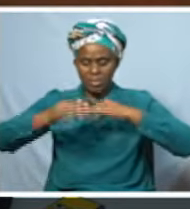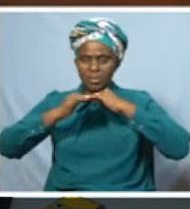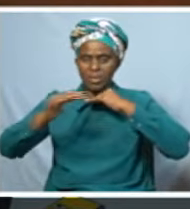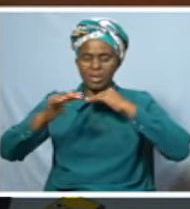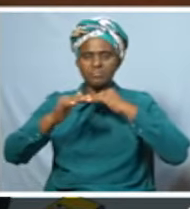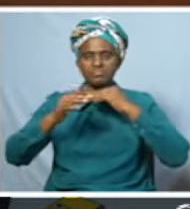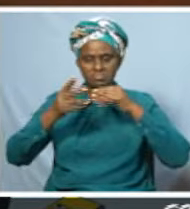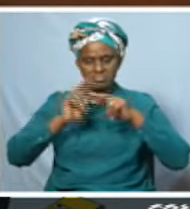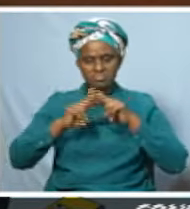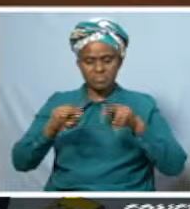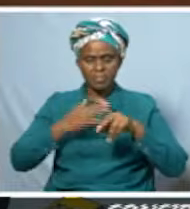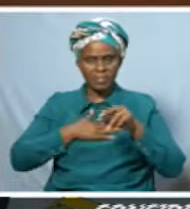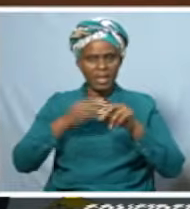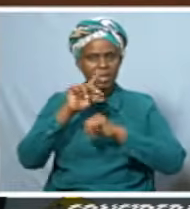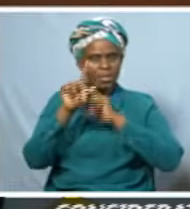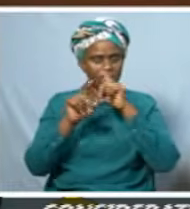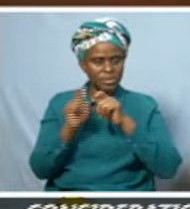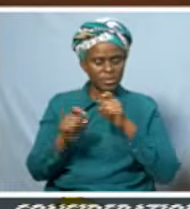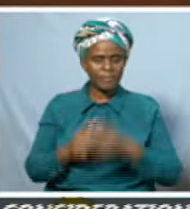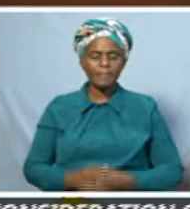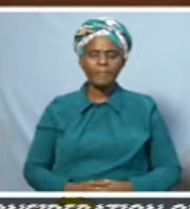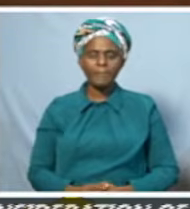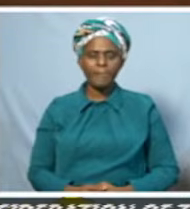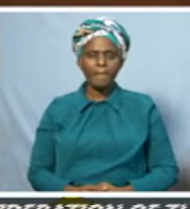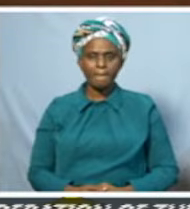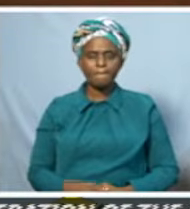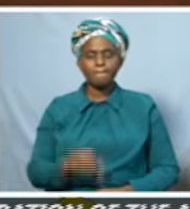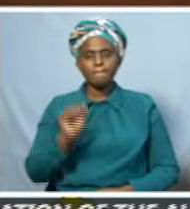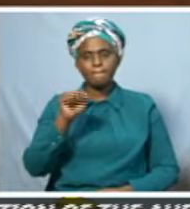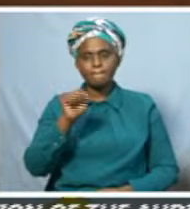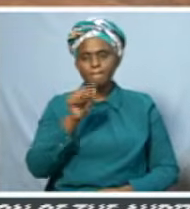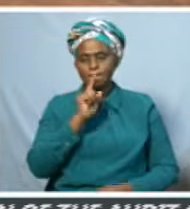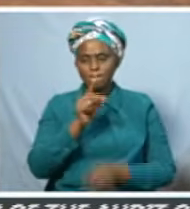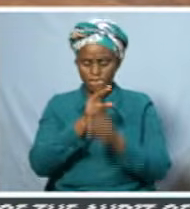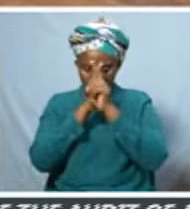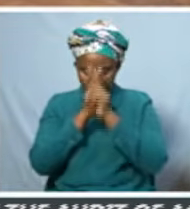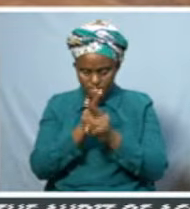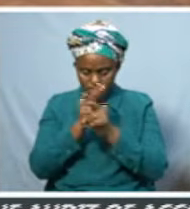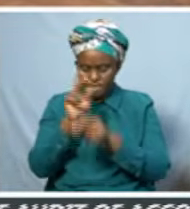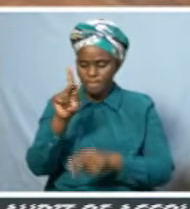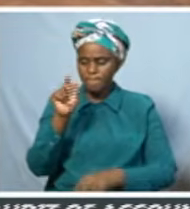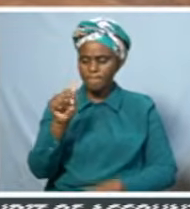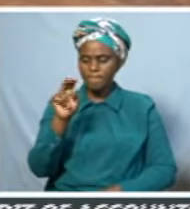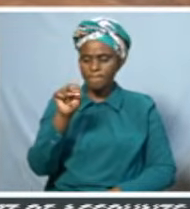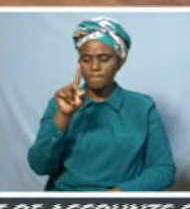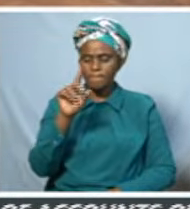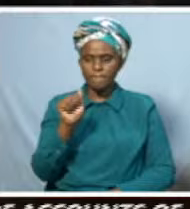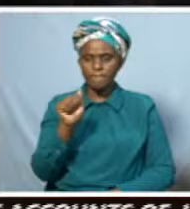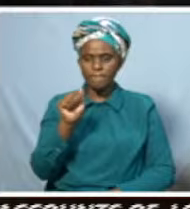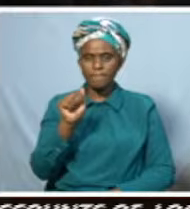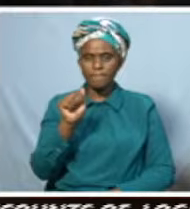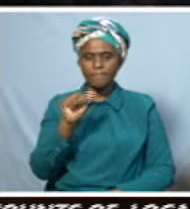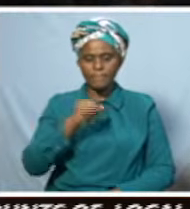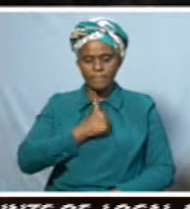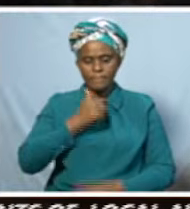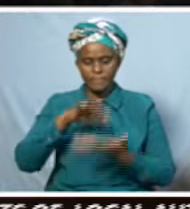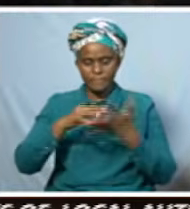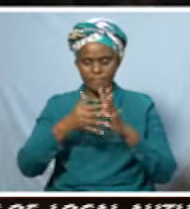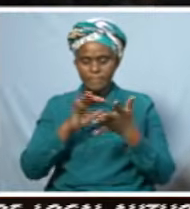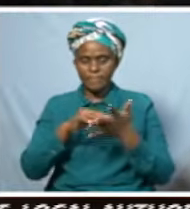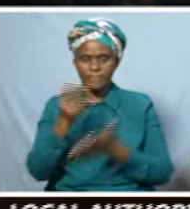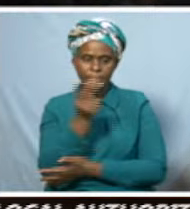So, Chair, that is my question. Yes, so Honorable Kandafula. I think it's like we are mixing the